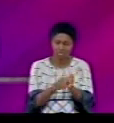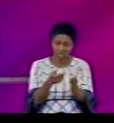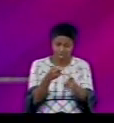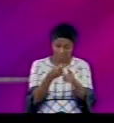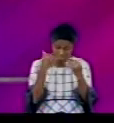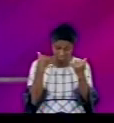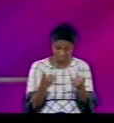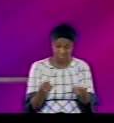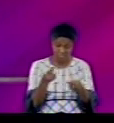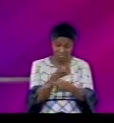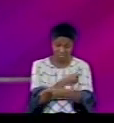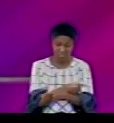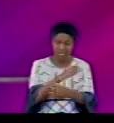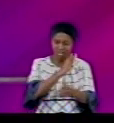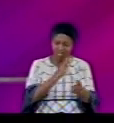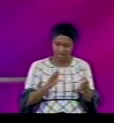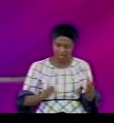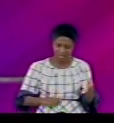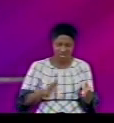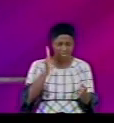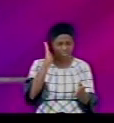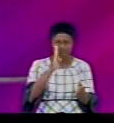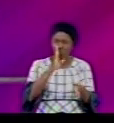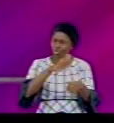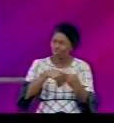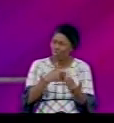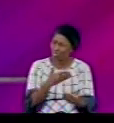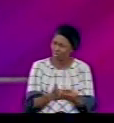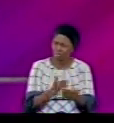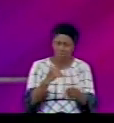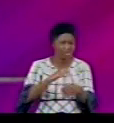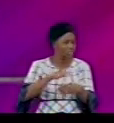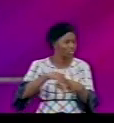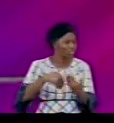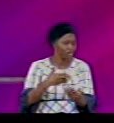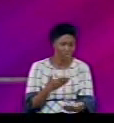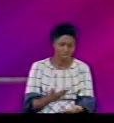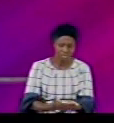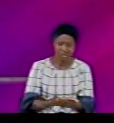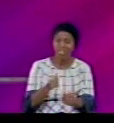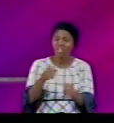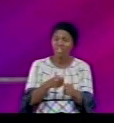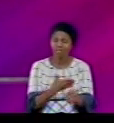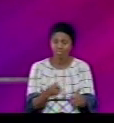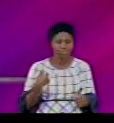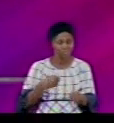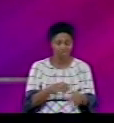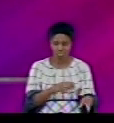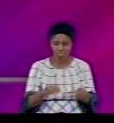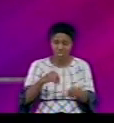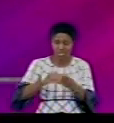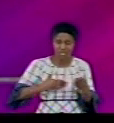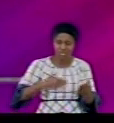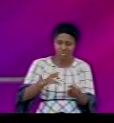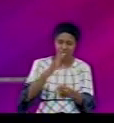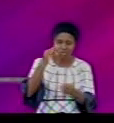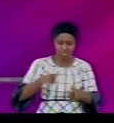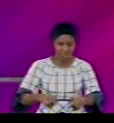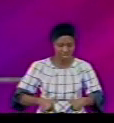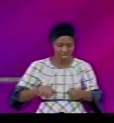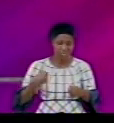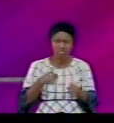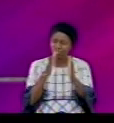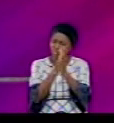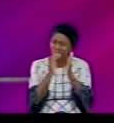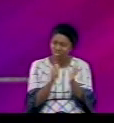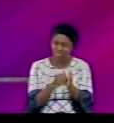will be all in all in everything we do, in our thinking, in our spiritual life. We pray superiority of Christ